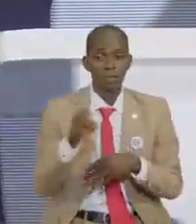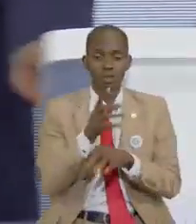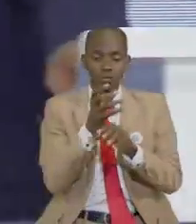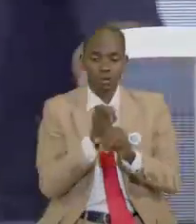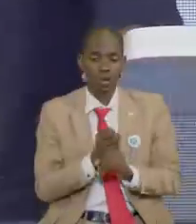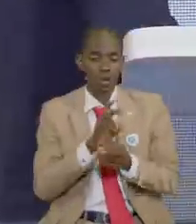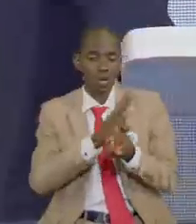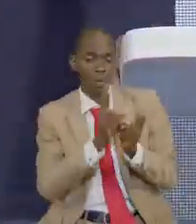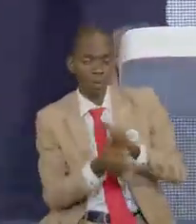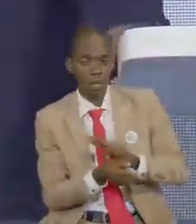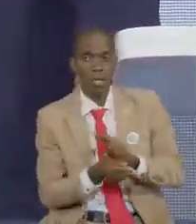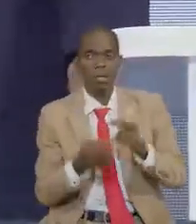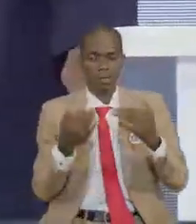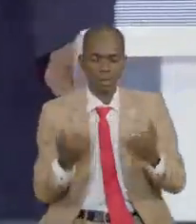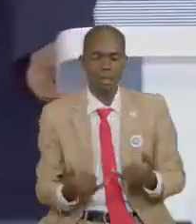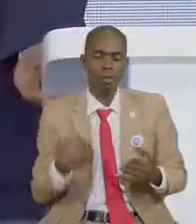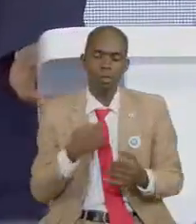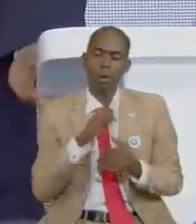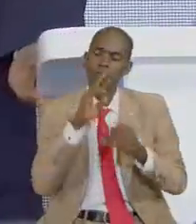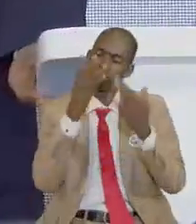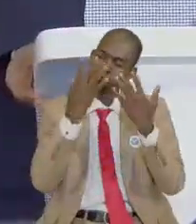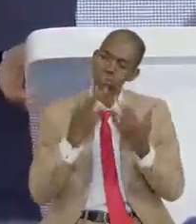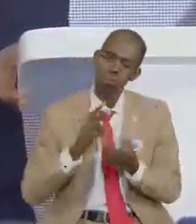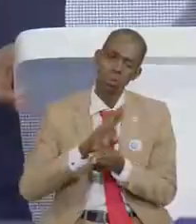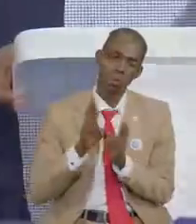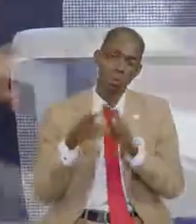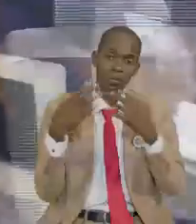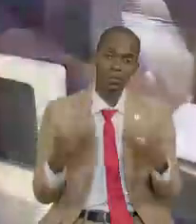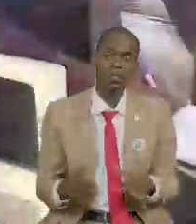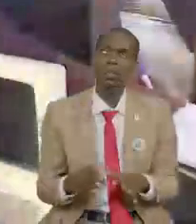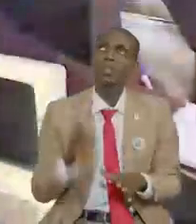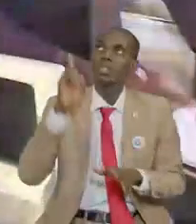and now we have repented, a new life comes.